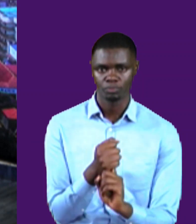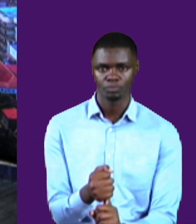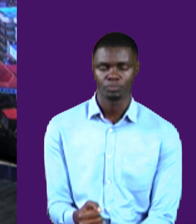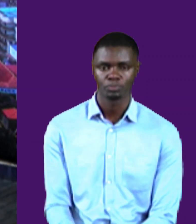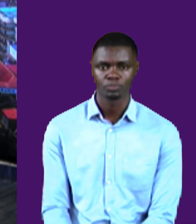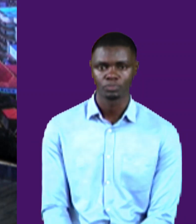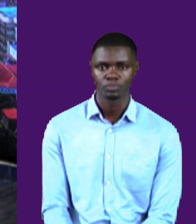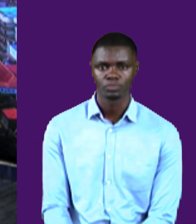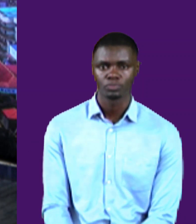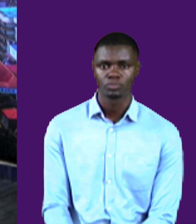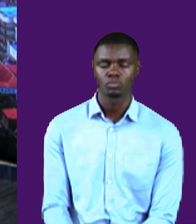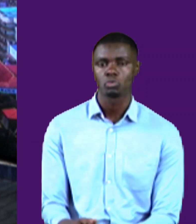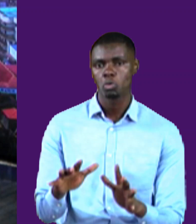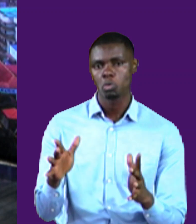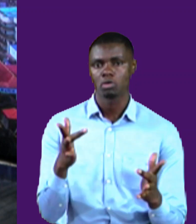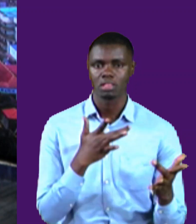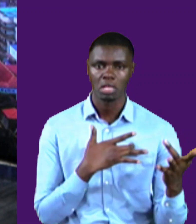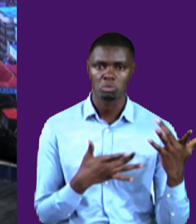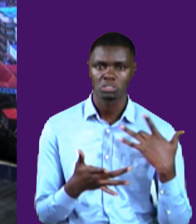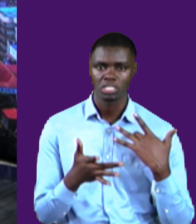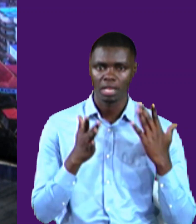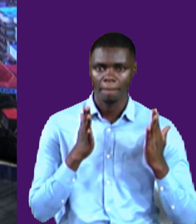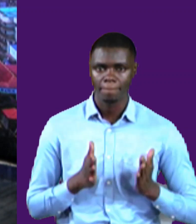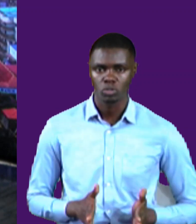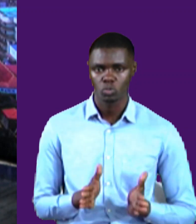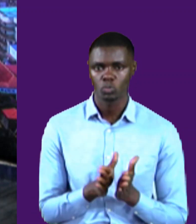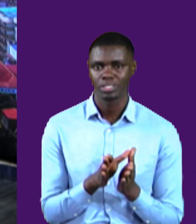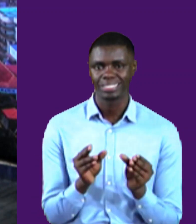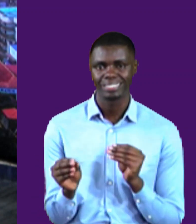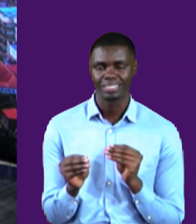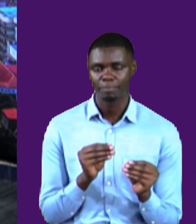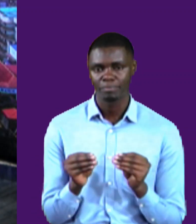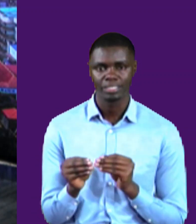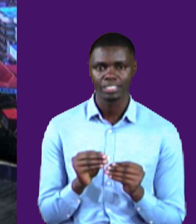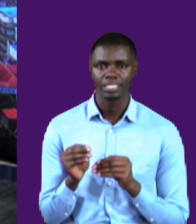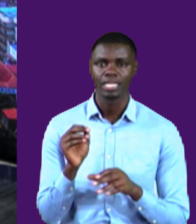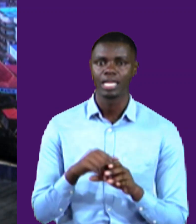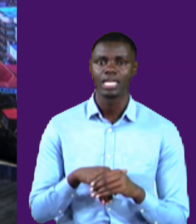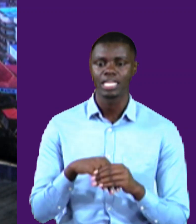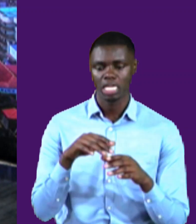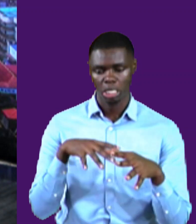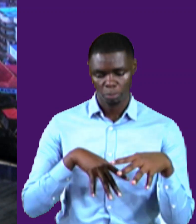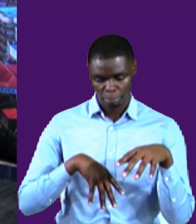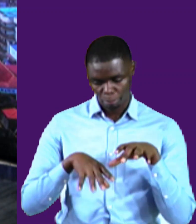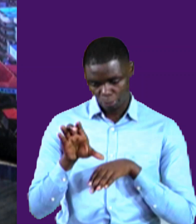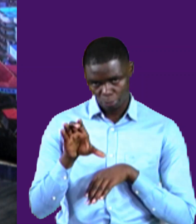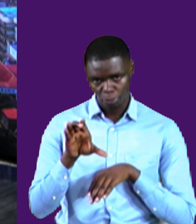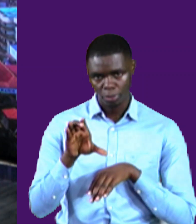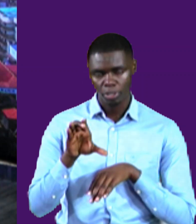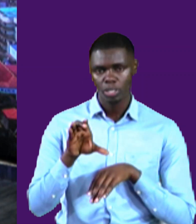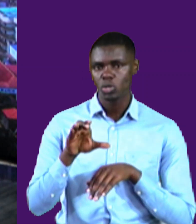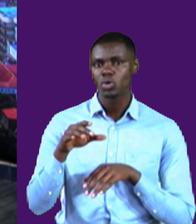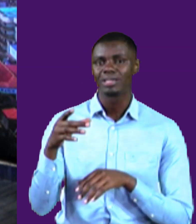or maybe they are considering persons with disabilities in the